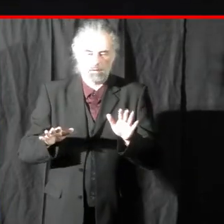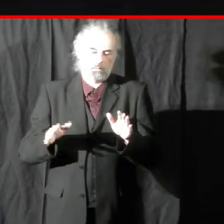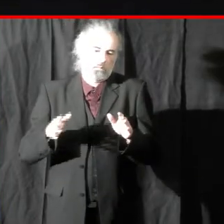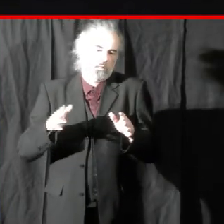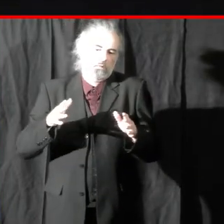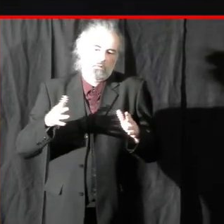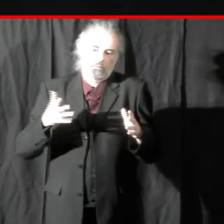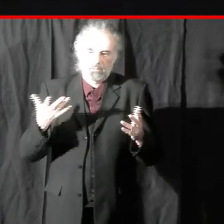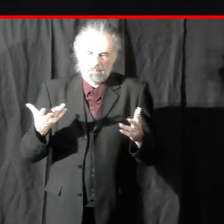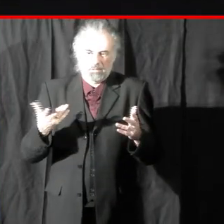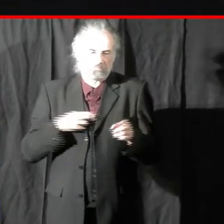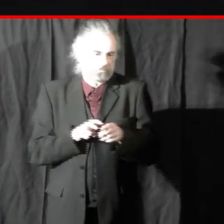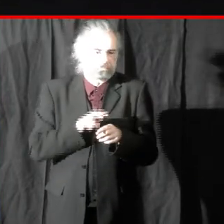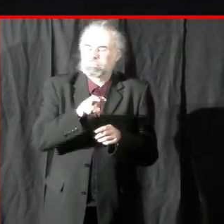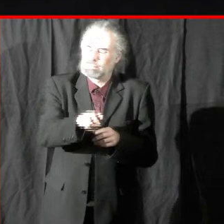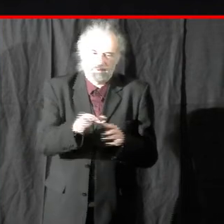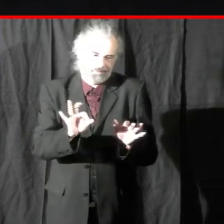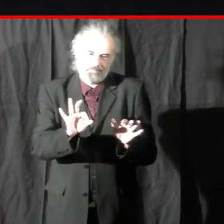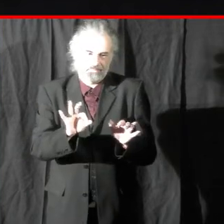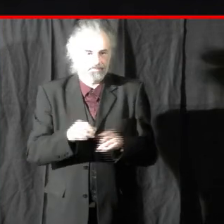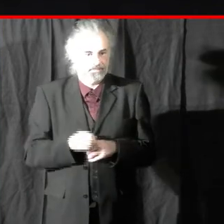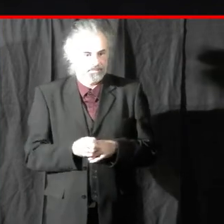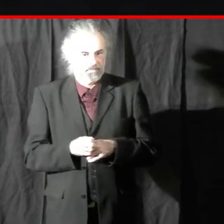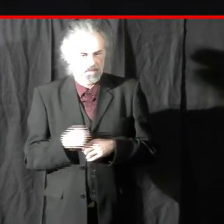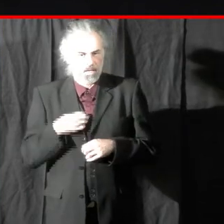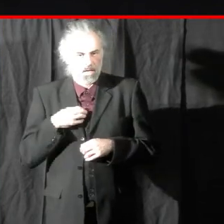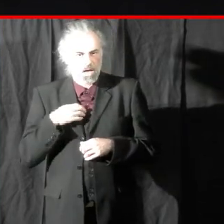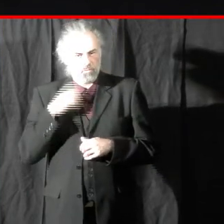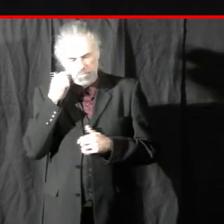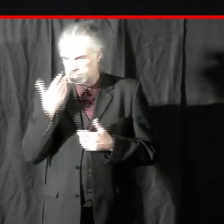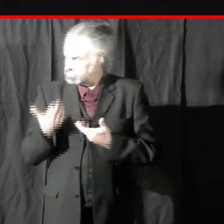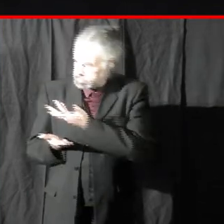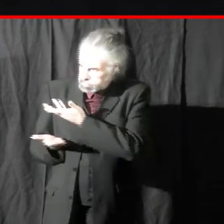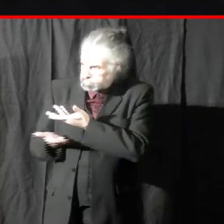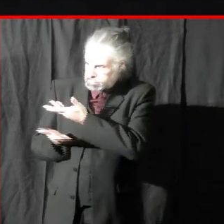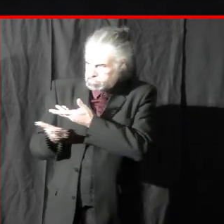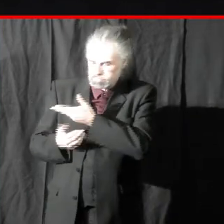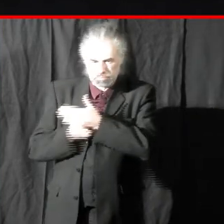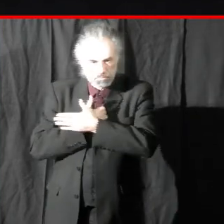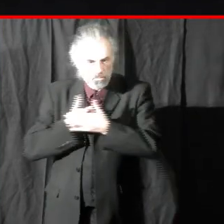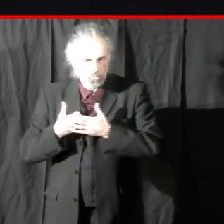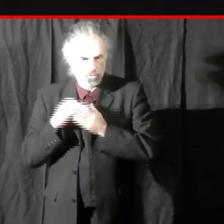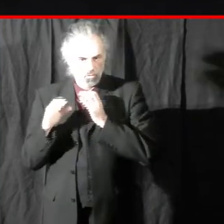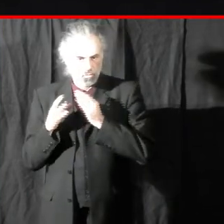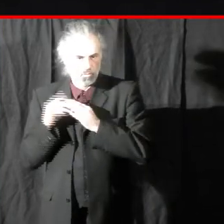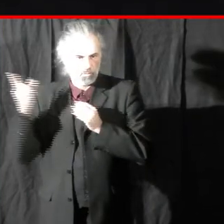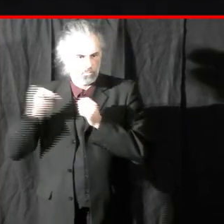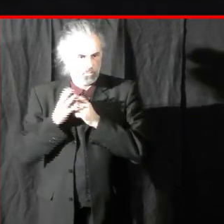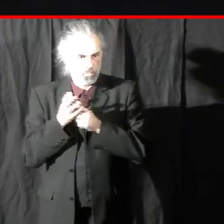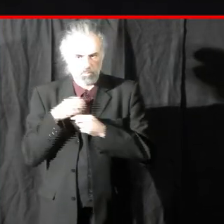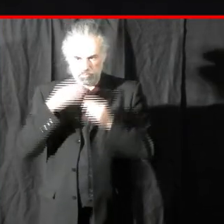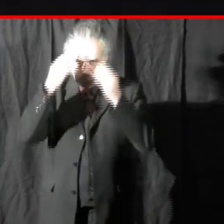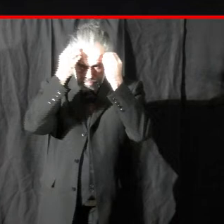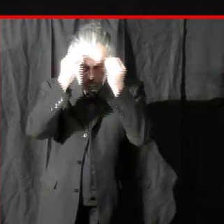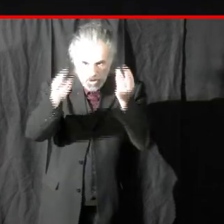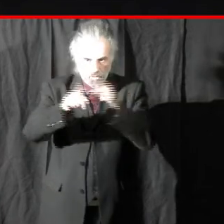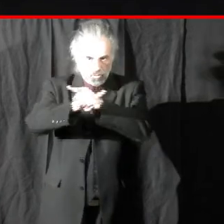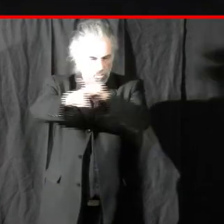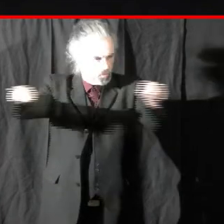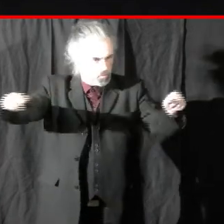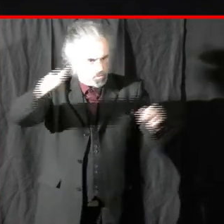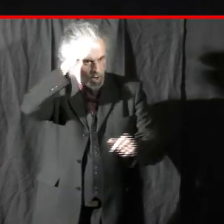or premature action. I will be in constant communication with Bruce, and I'll be letting you all know what's going on in the town. You